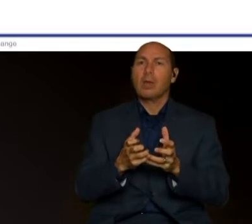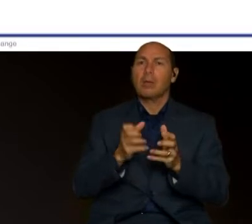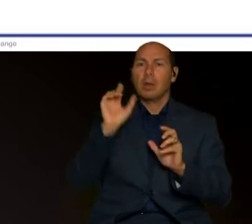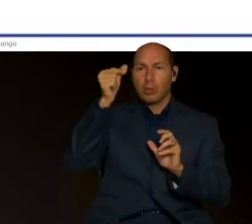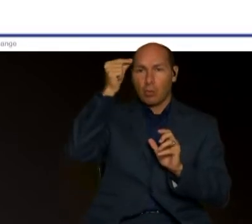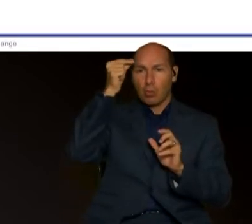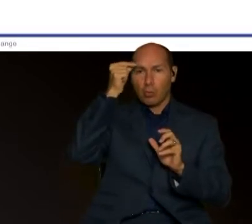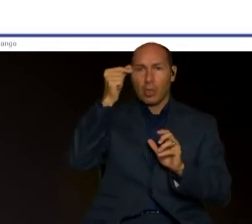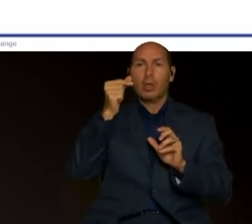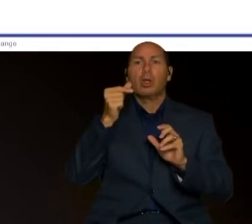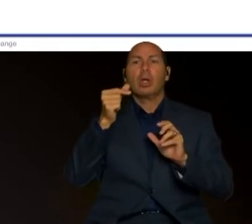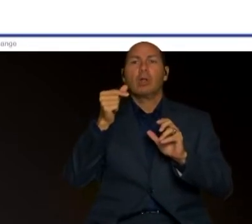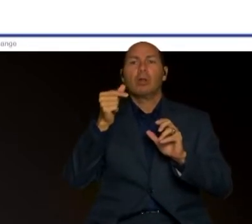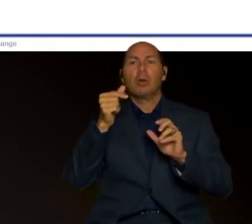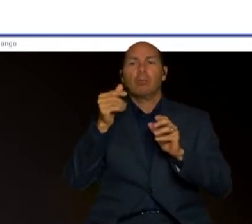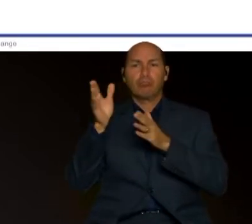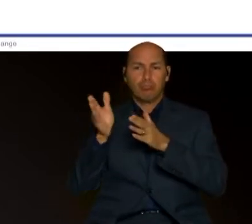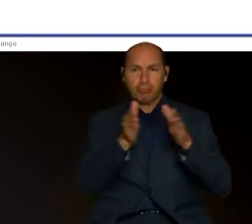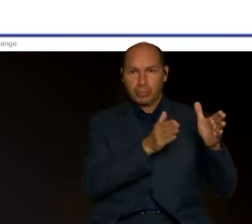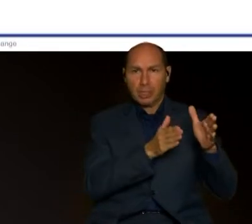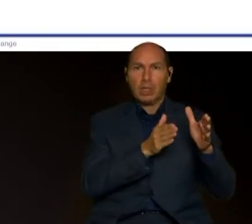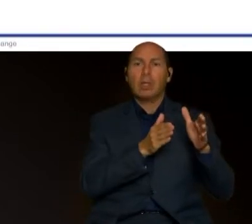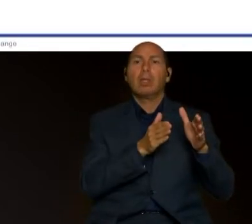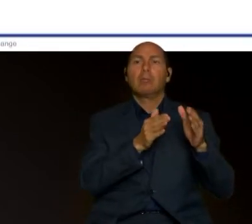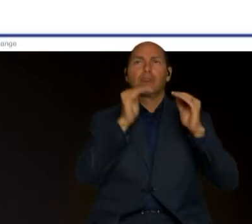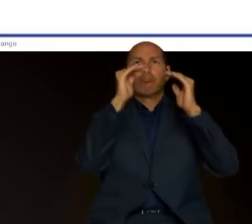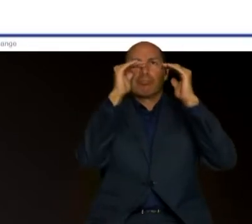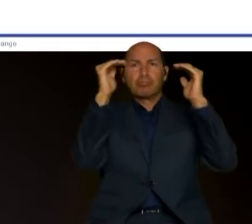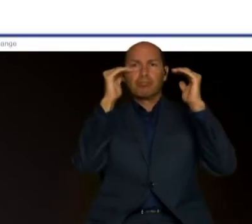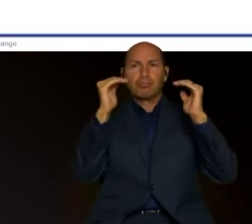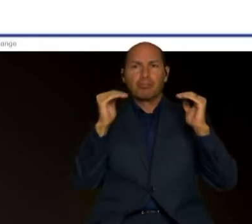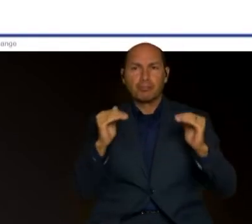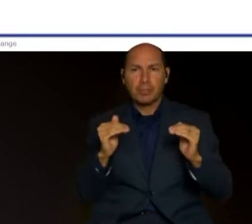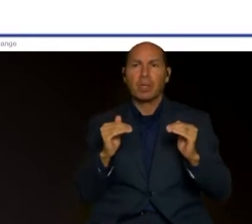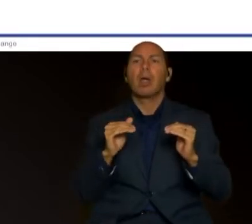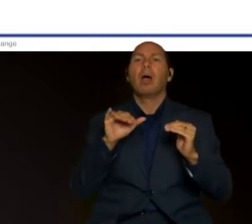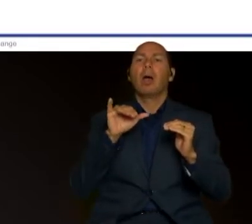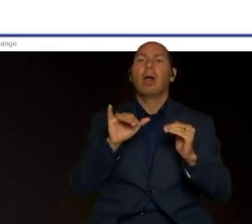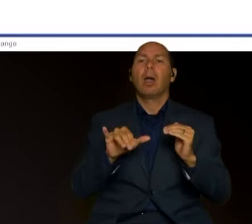the government's structure so that employees can be in the best position